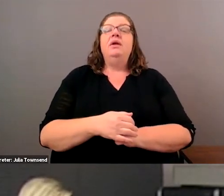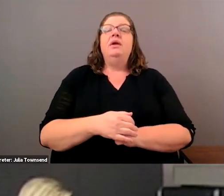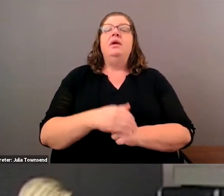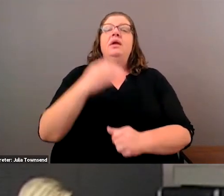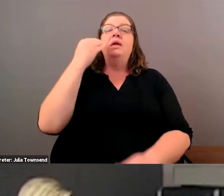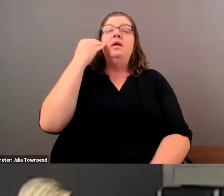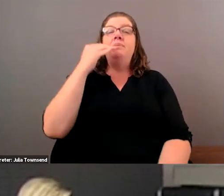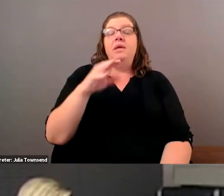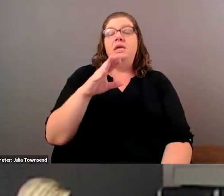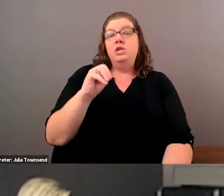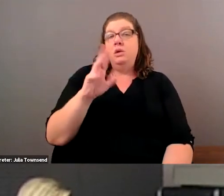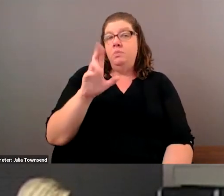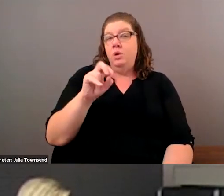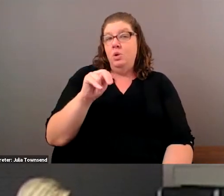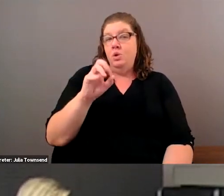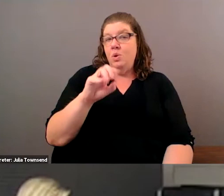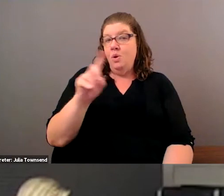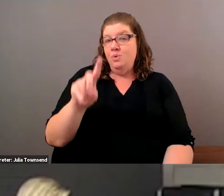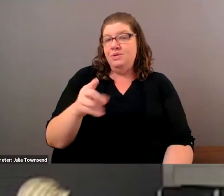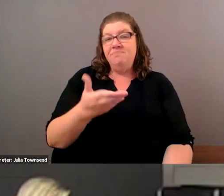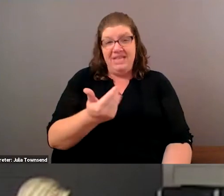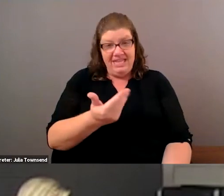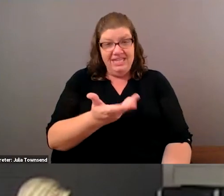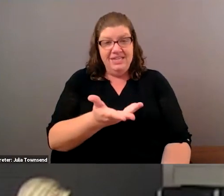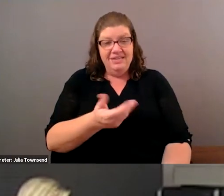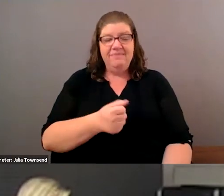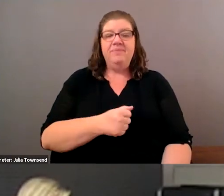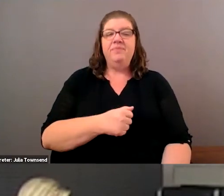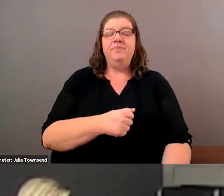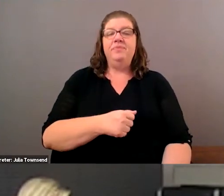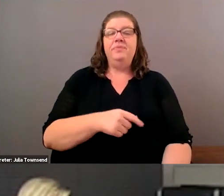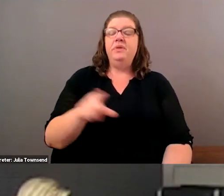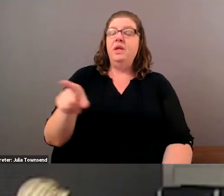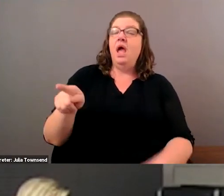Ms. Munoz, please. Hello. Yes,